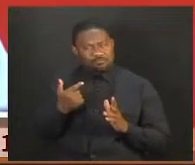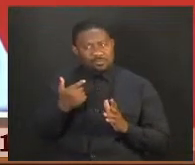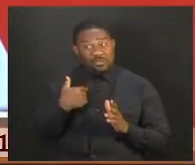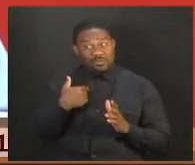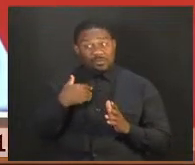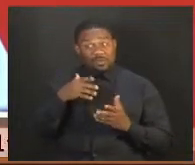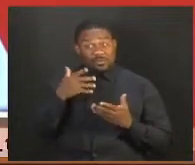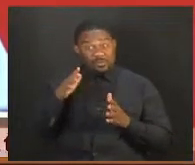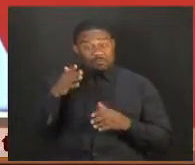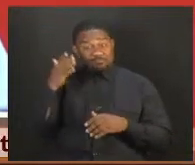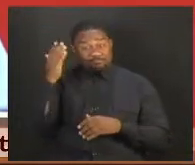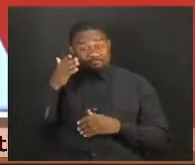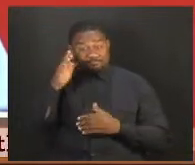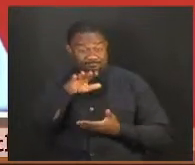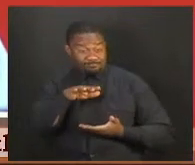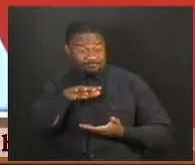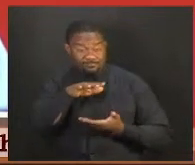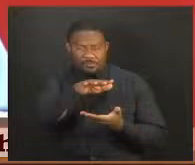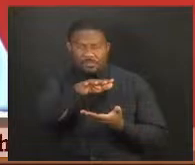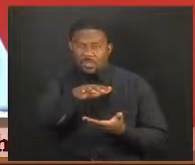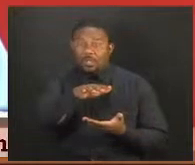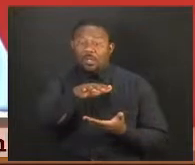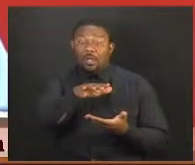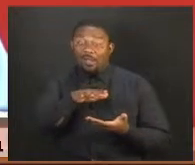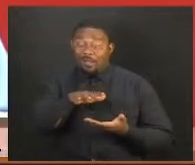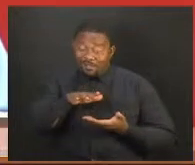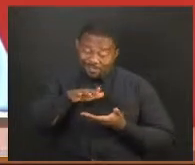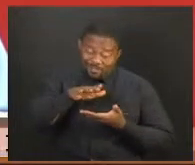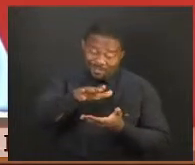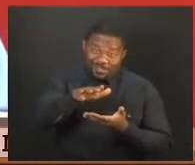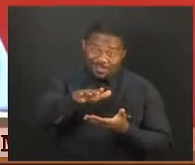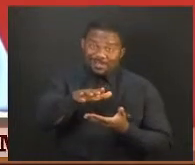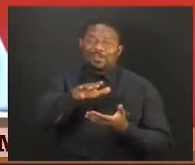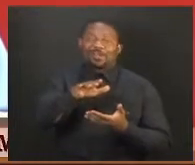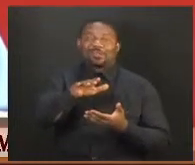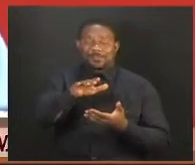happen after the presentation of the budget.